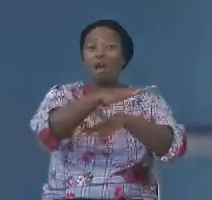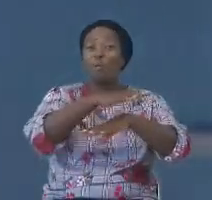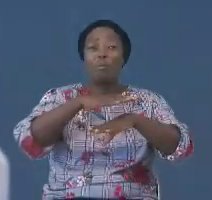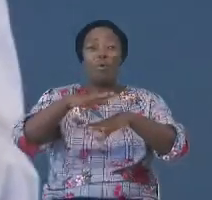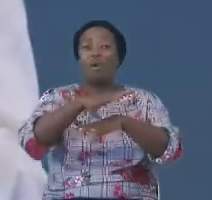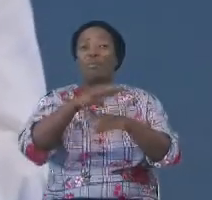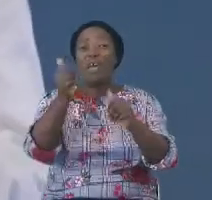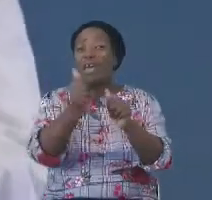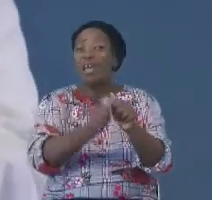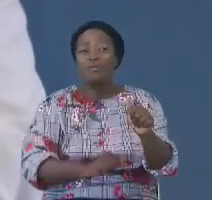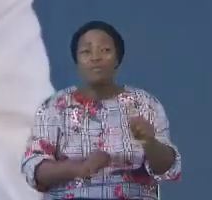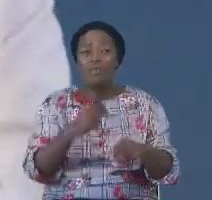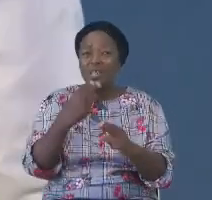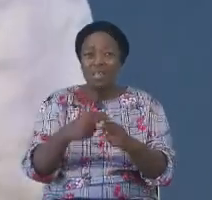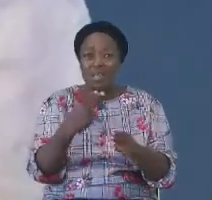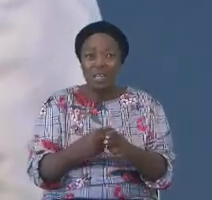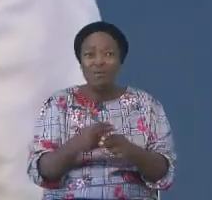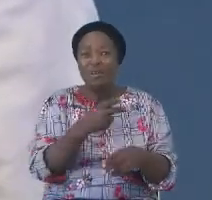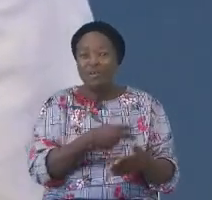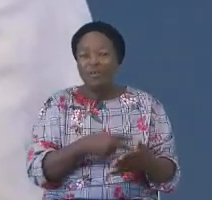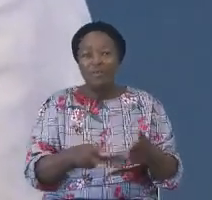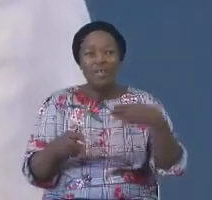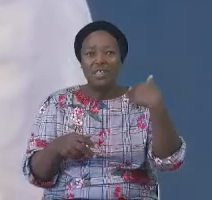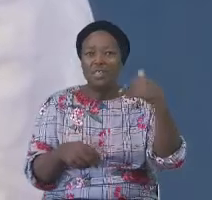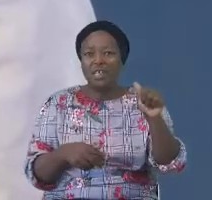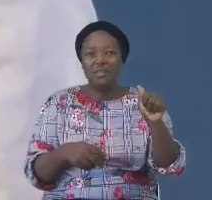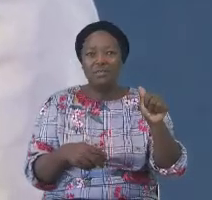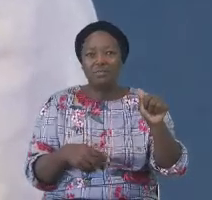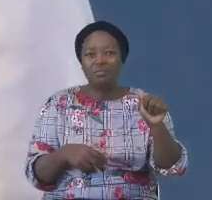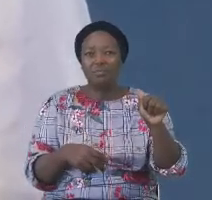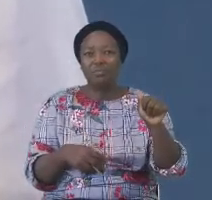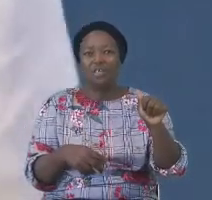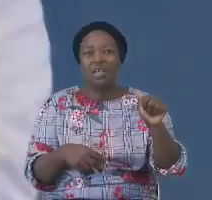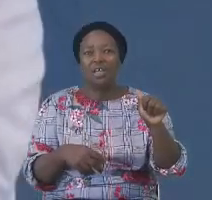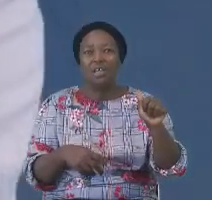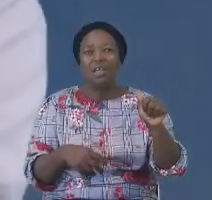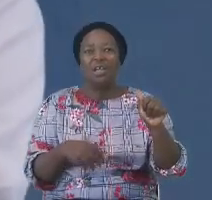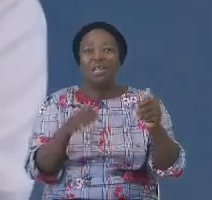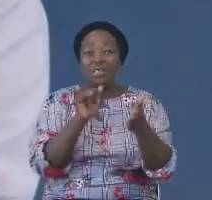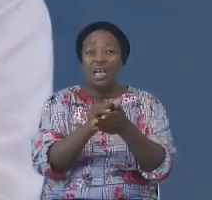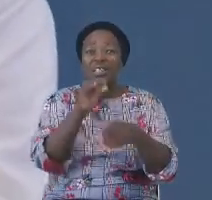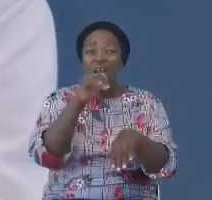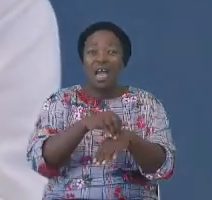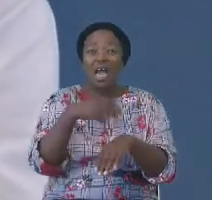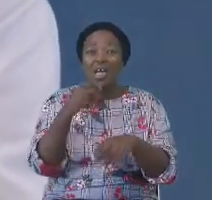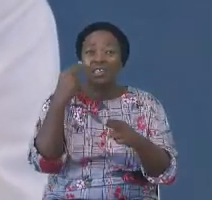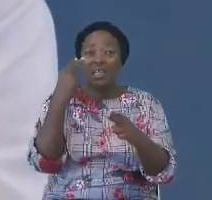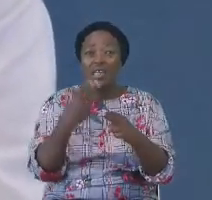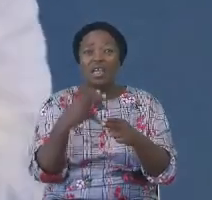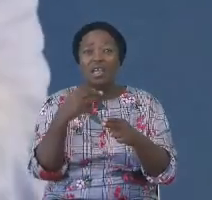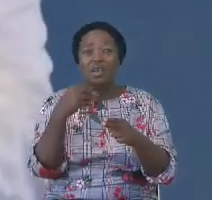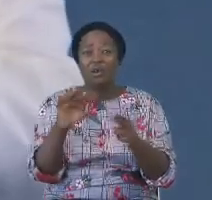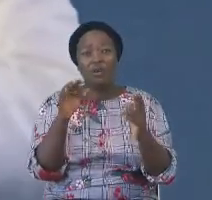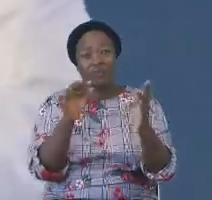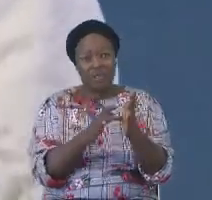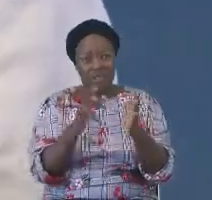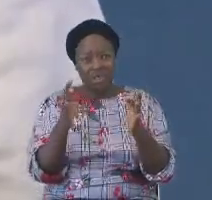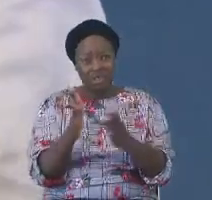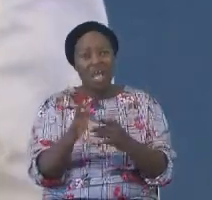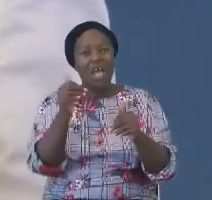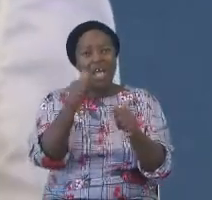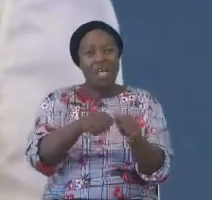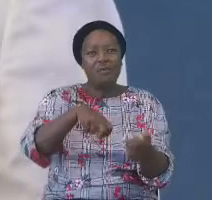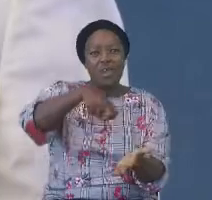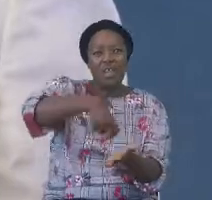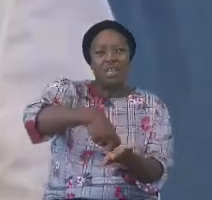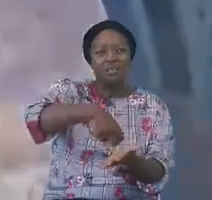him a name which is above every neighbor investing that